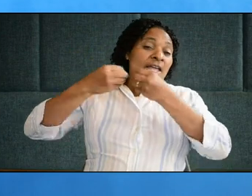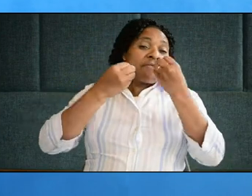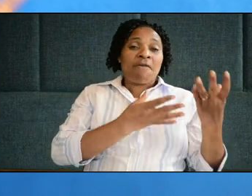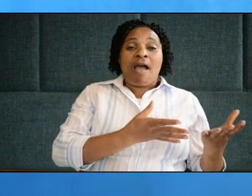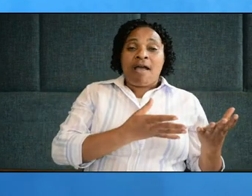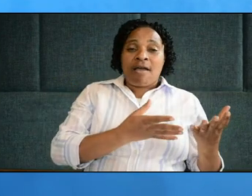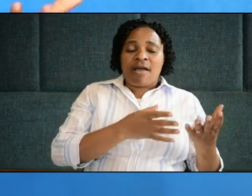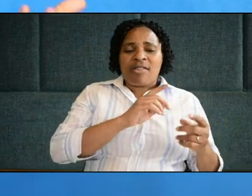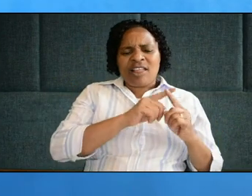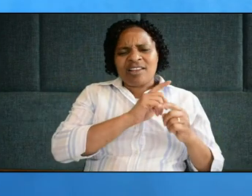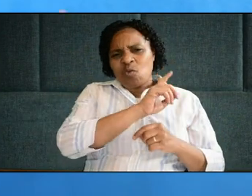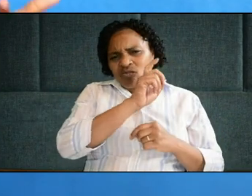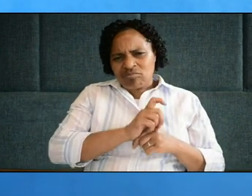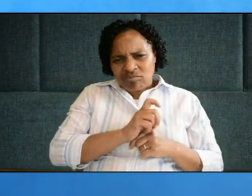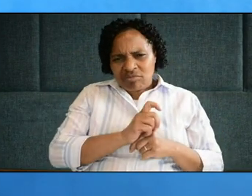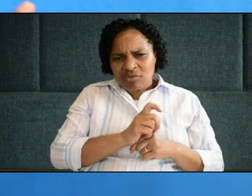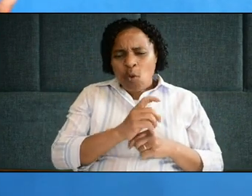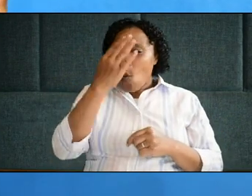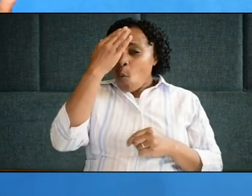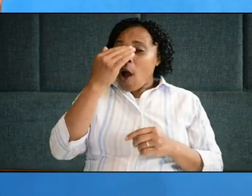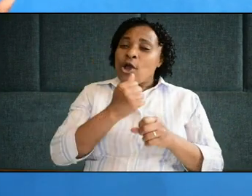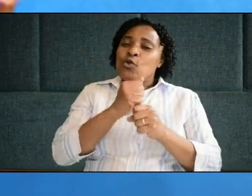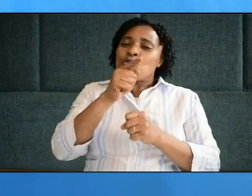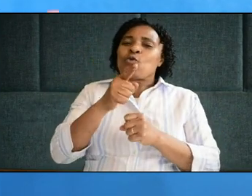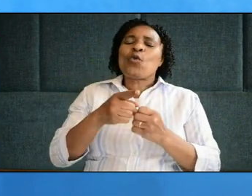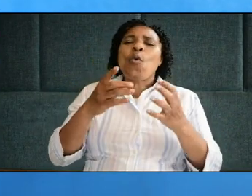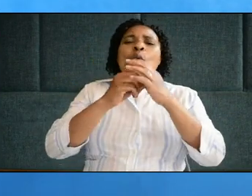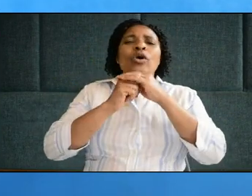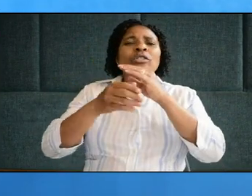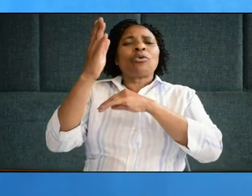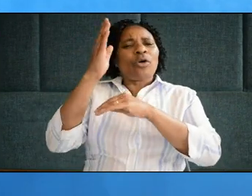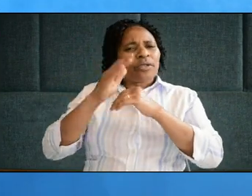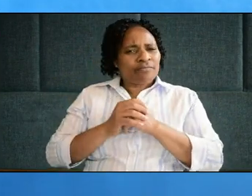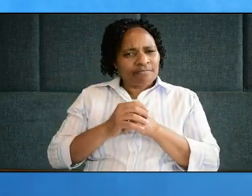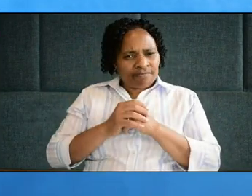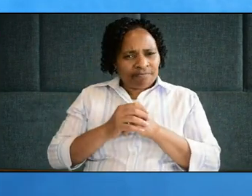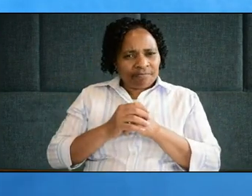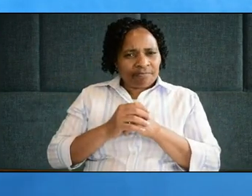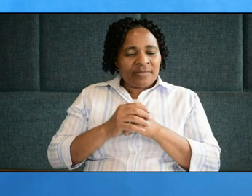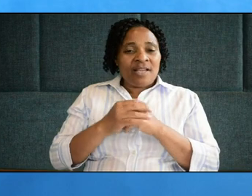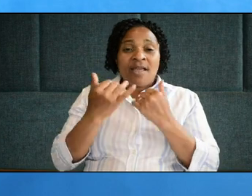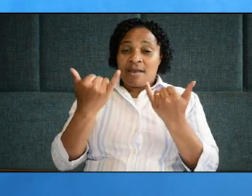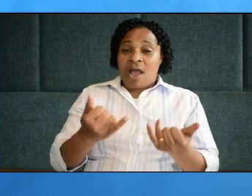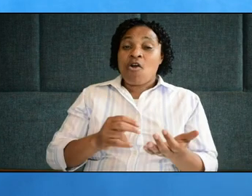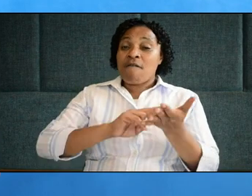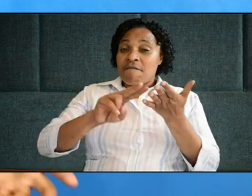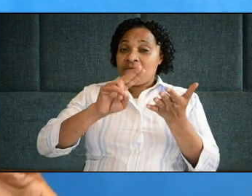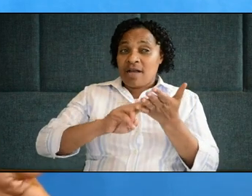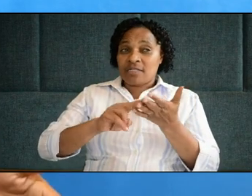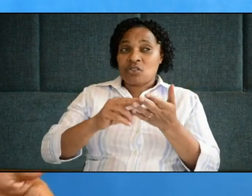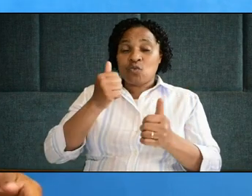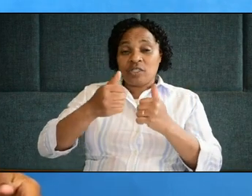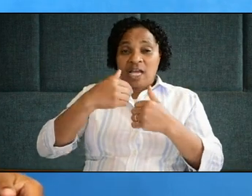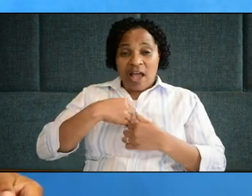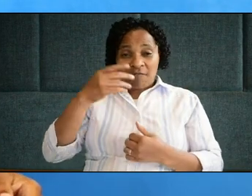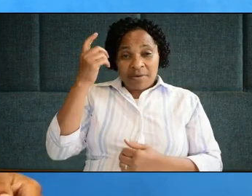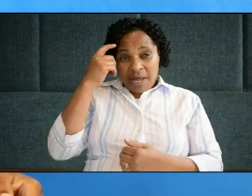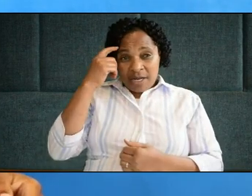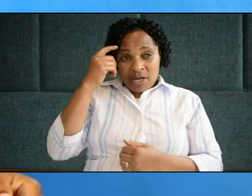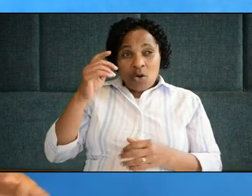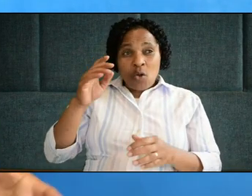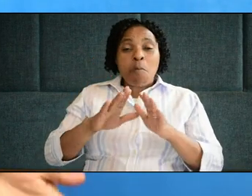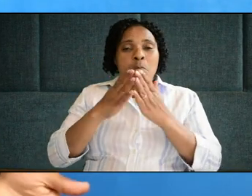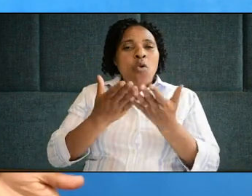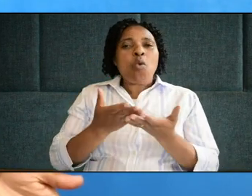question, why do you actually worship God? Now, there's a text that I have in mind. I think it's in the